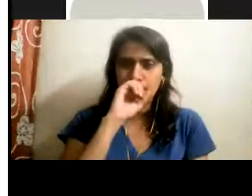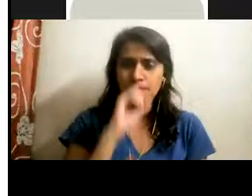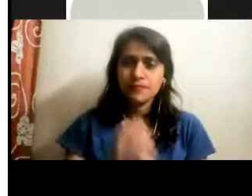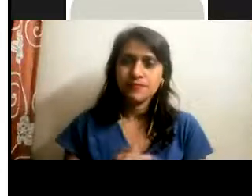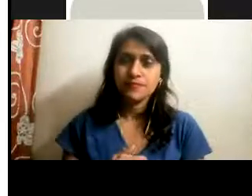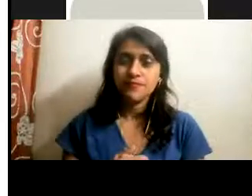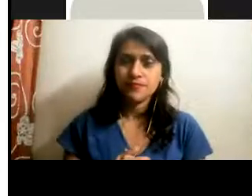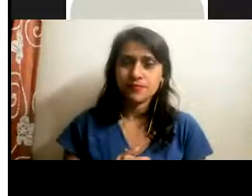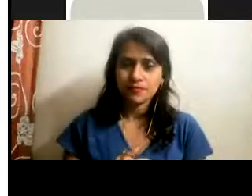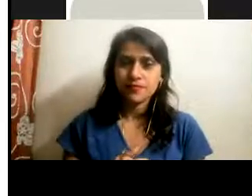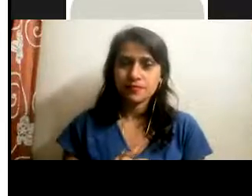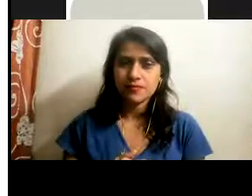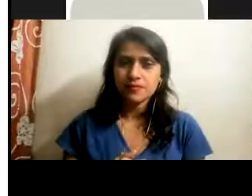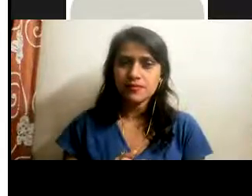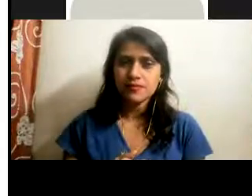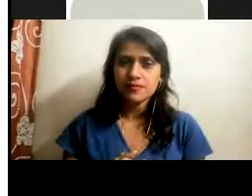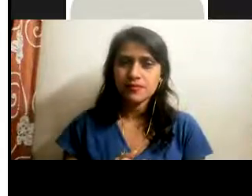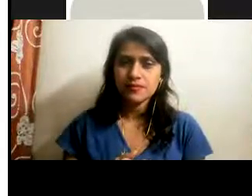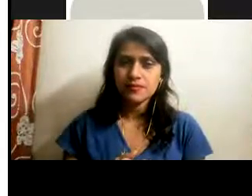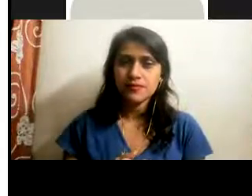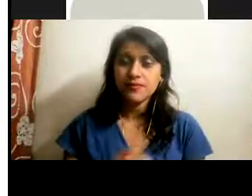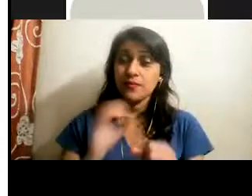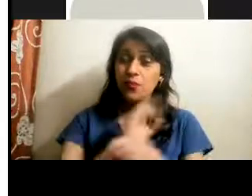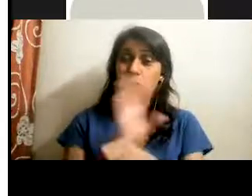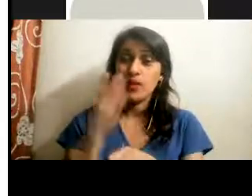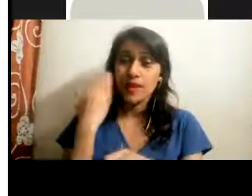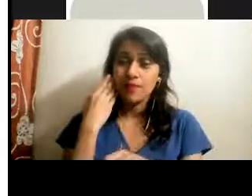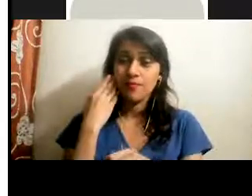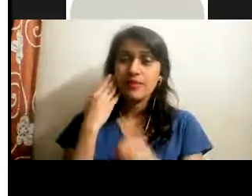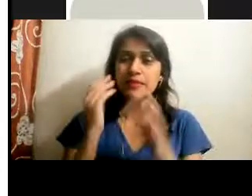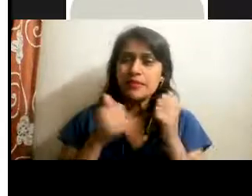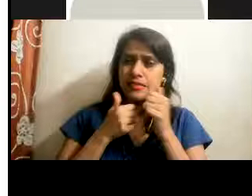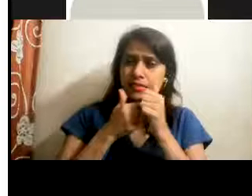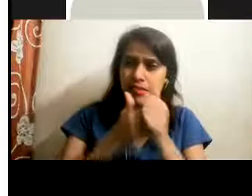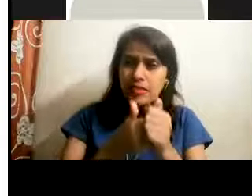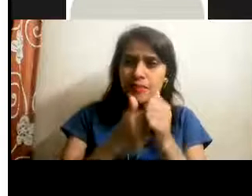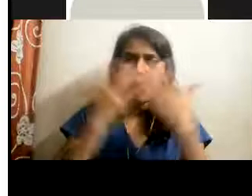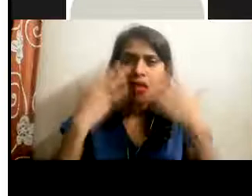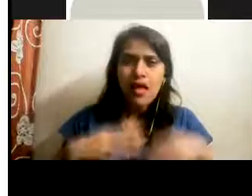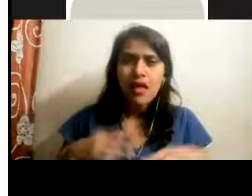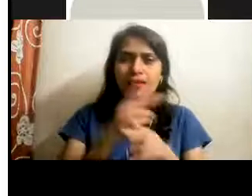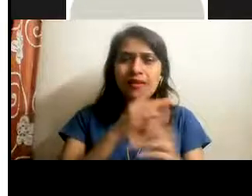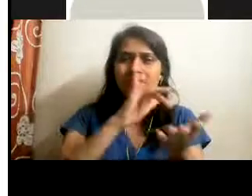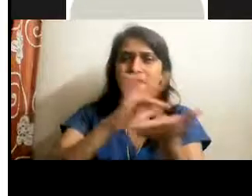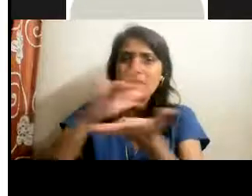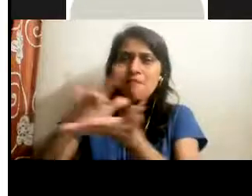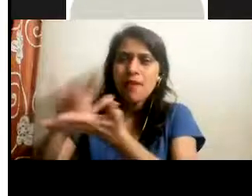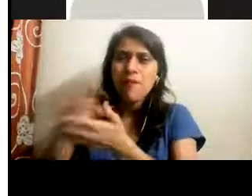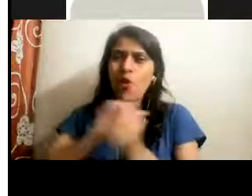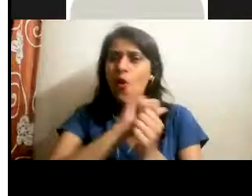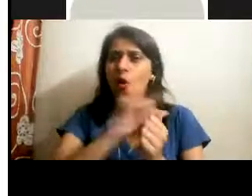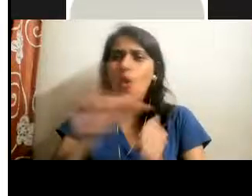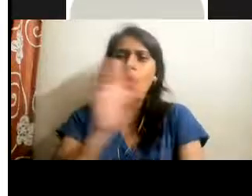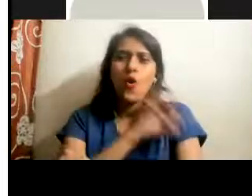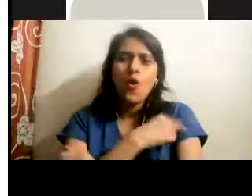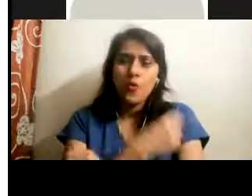pandemic time, getting our specific healthcare services from the hospitals or from the health professionals has